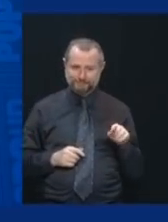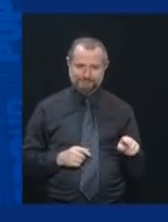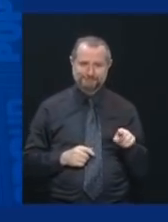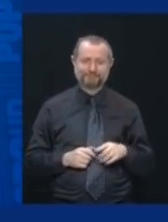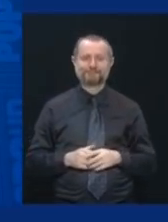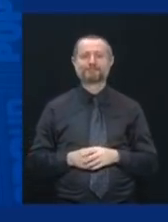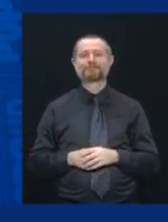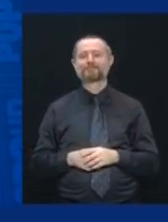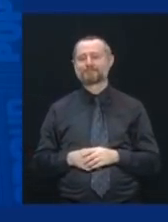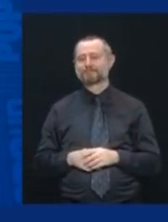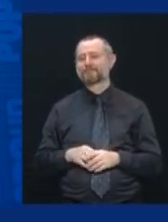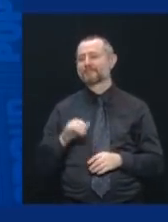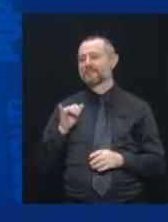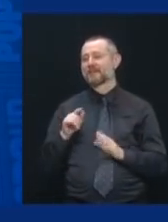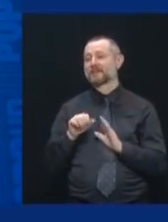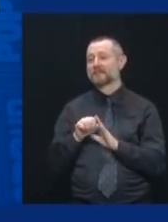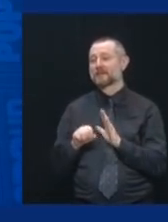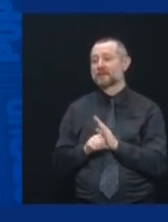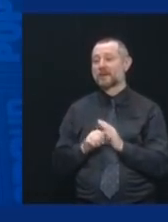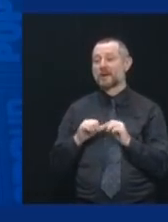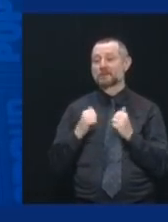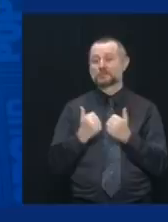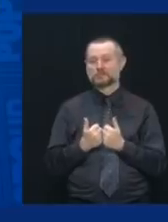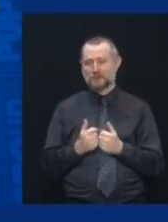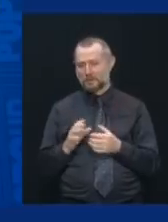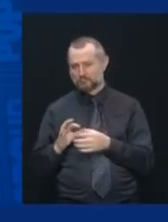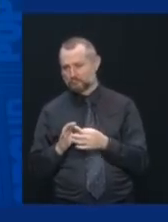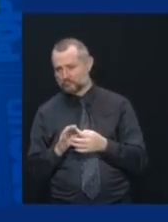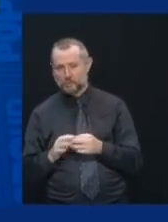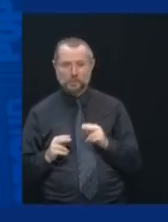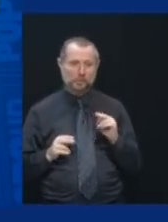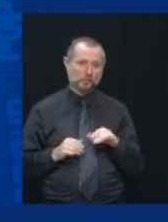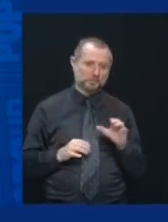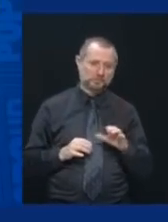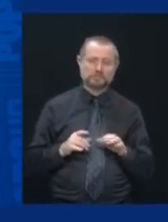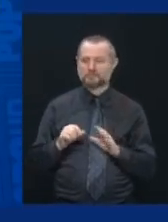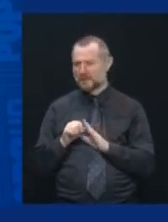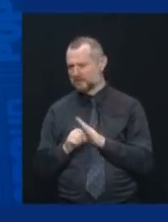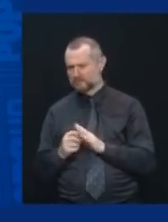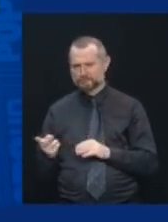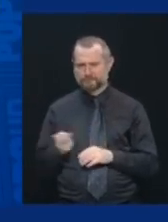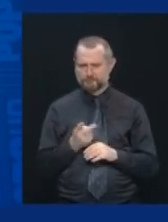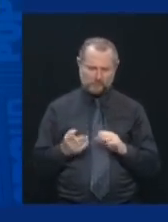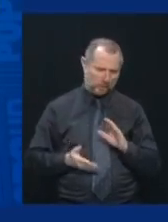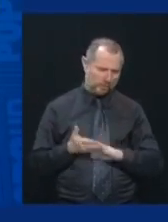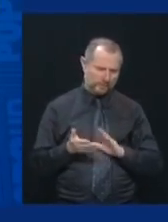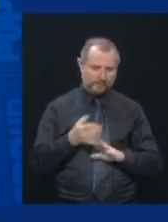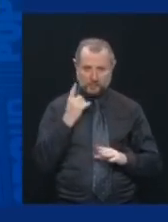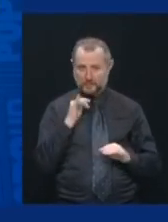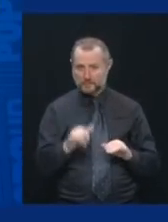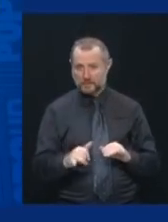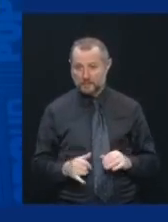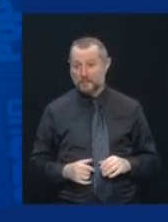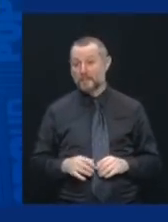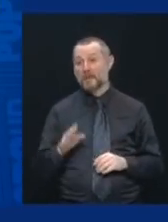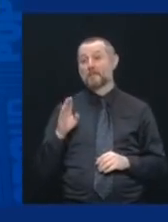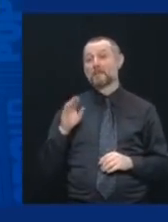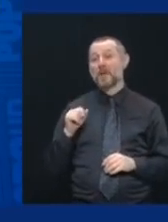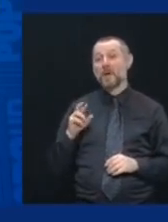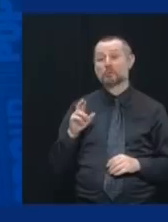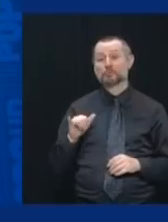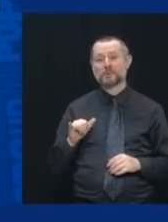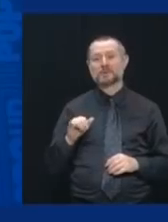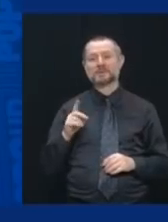is a state agency, joint state-city agency, and the Barry Diller Foundation,